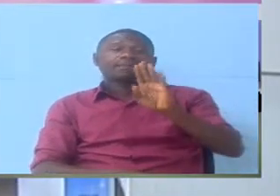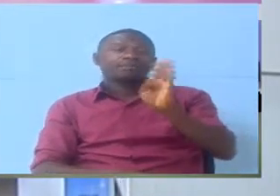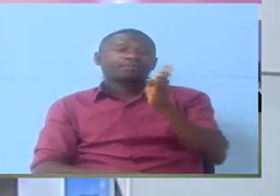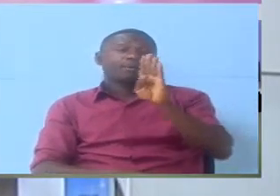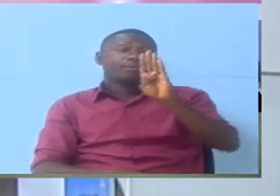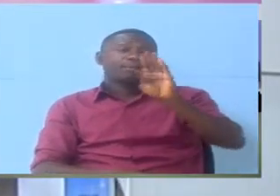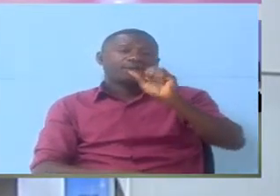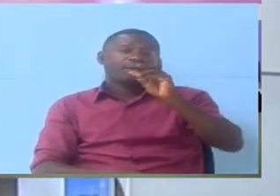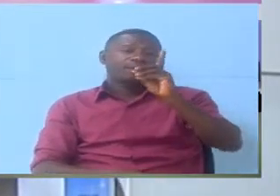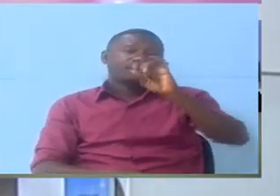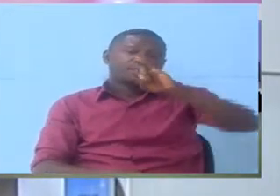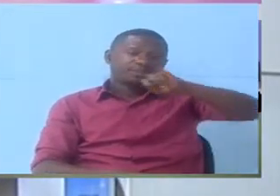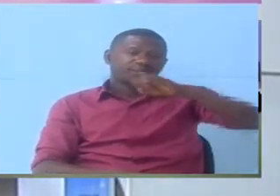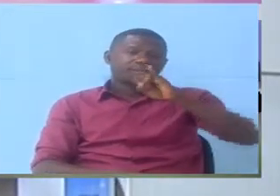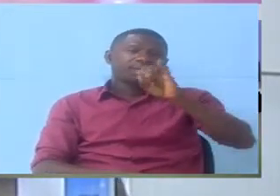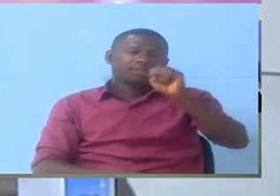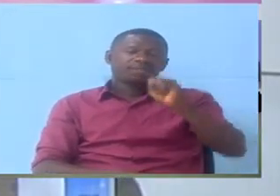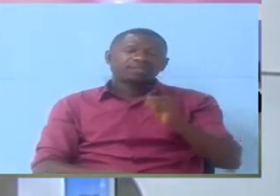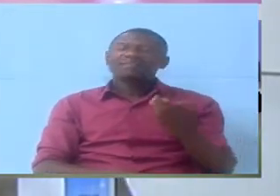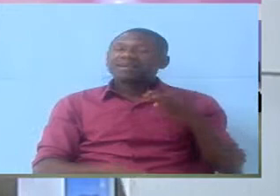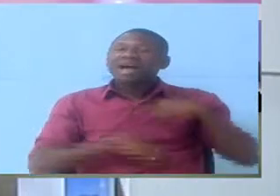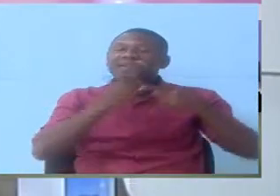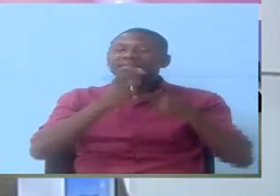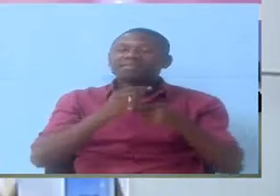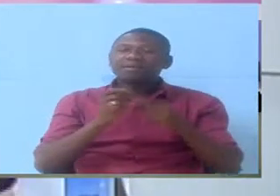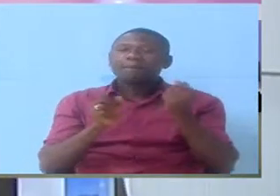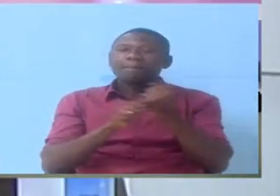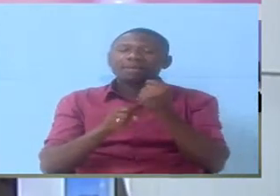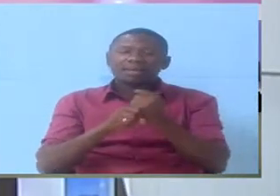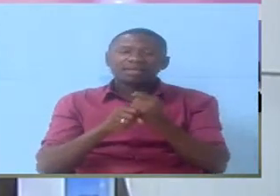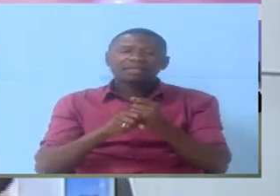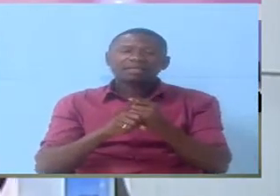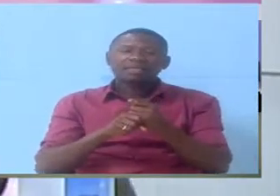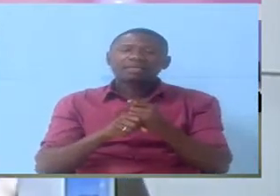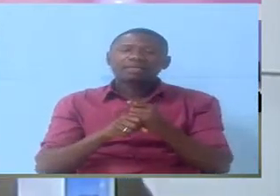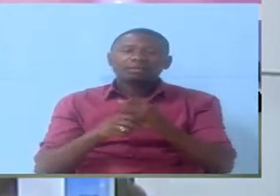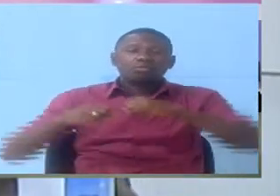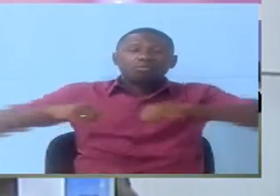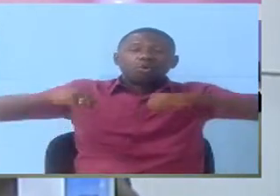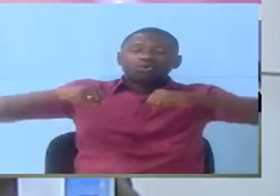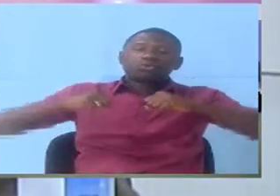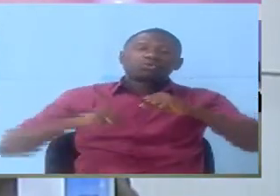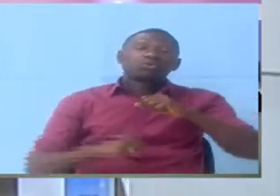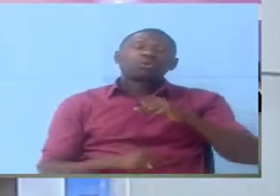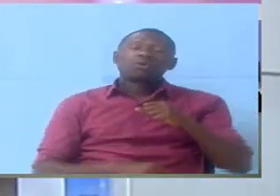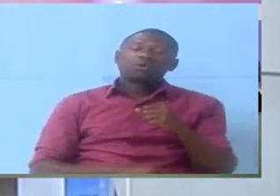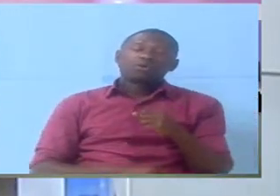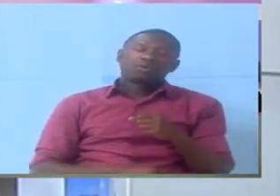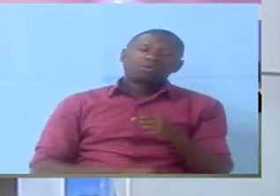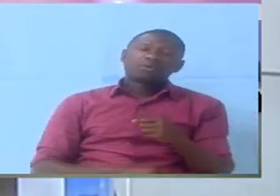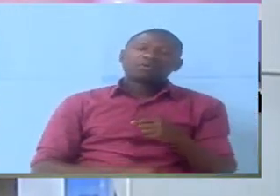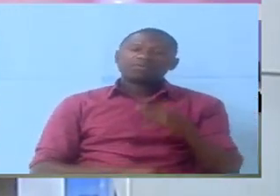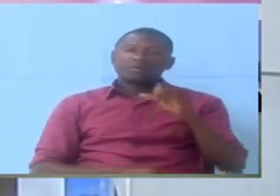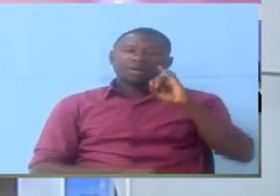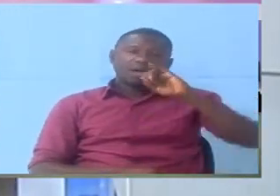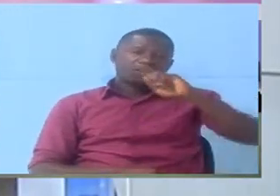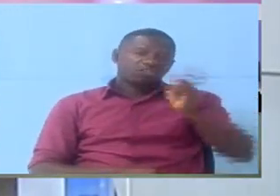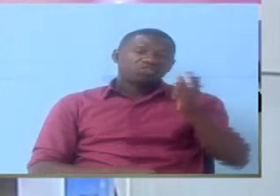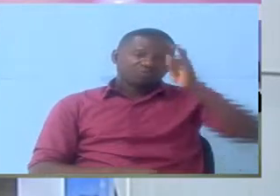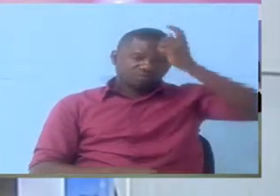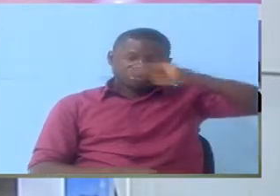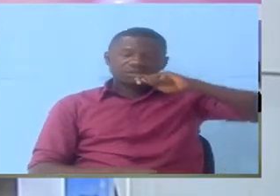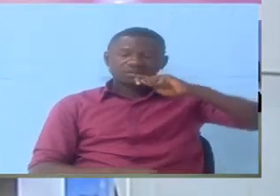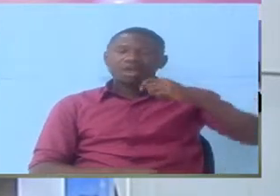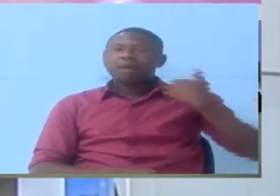IGP. Ringa na atake police la nyaton ko fanuti. We still call him 13 baji because of his regimental number. Molu continue ta